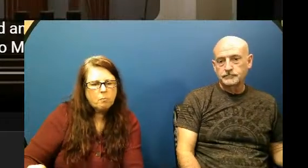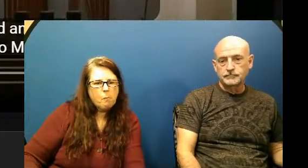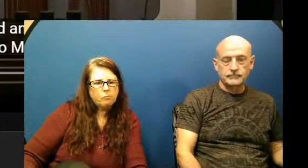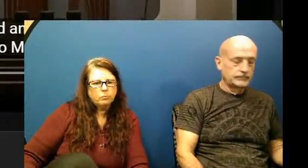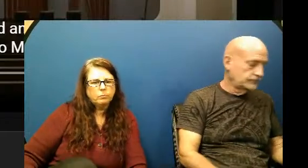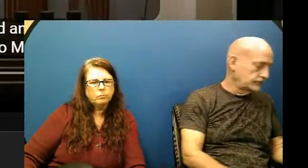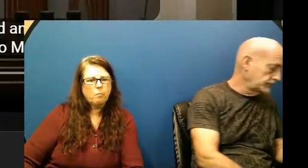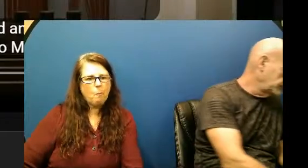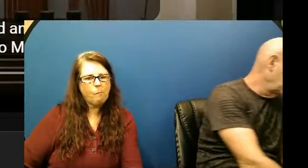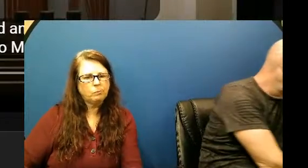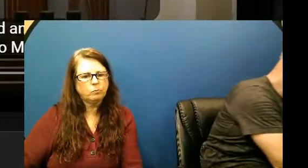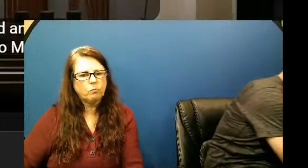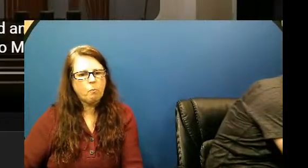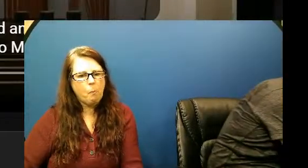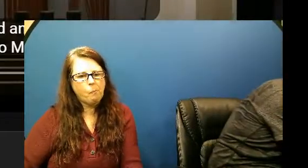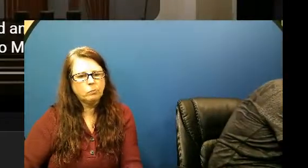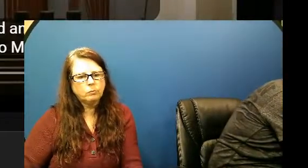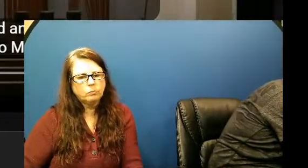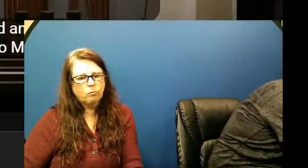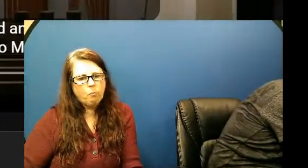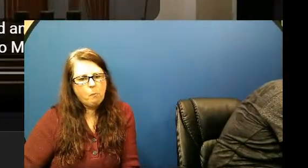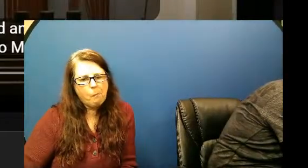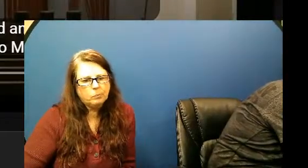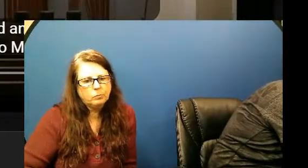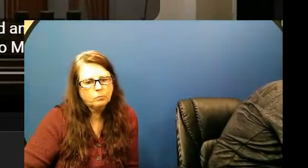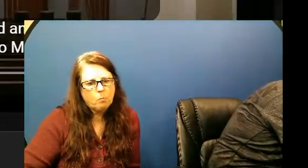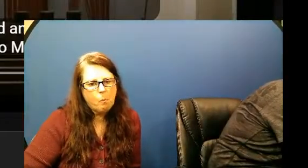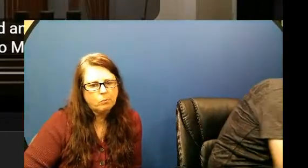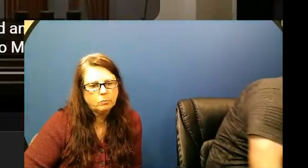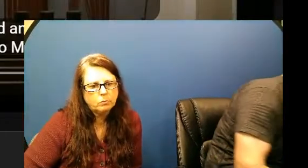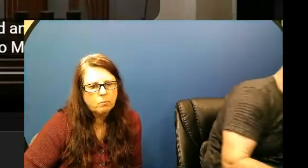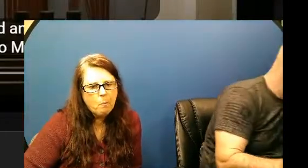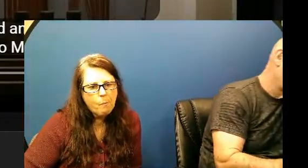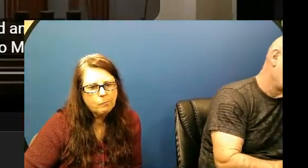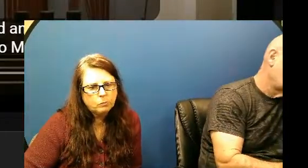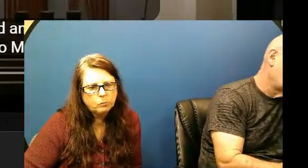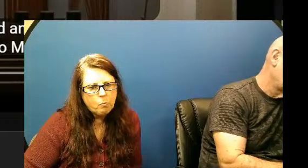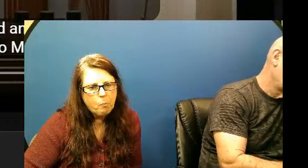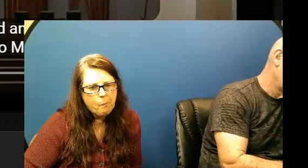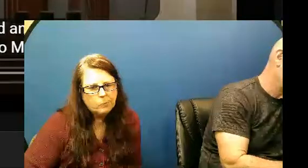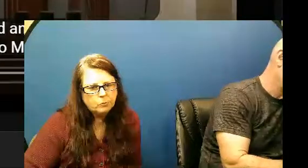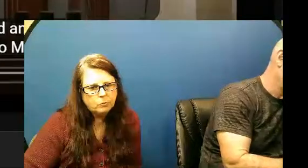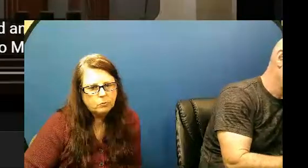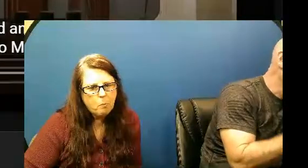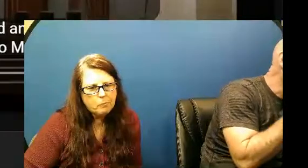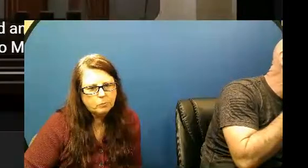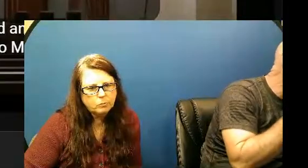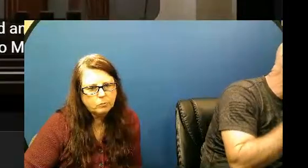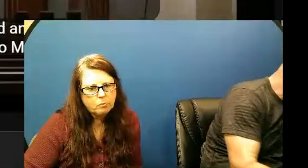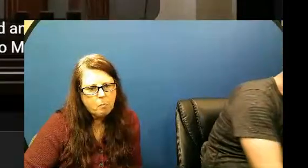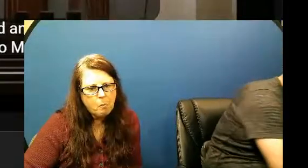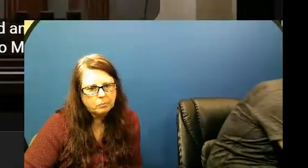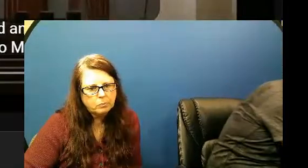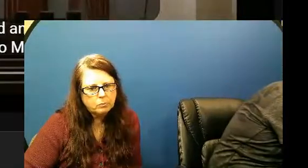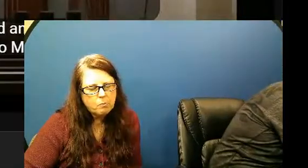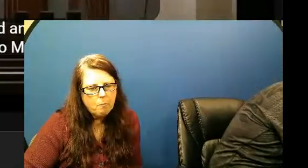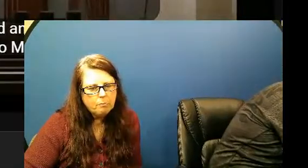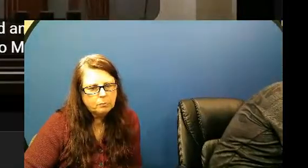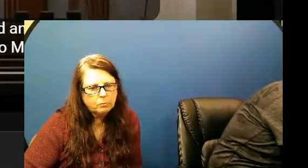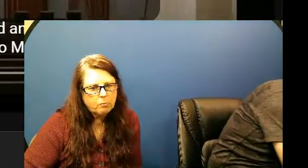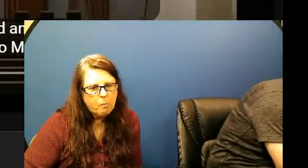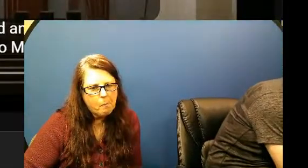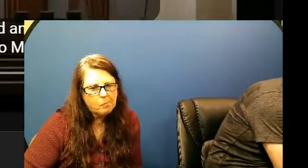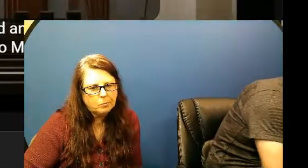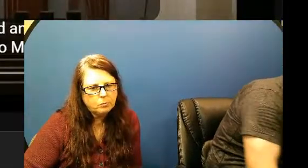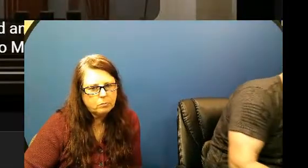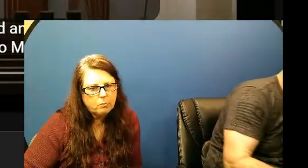And this was talked about a lot in the first part of the argument here. So let me be very clear. The American creators have a right to work with the publisher of their choice. So